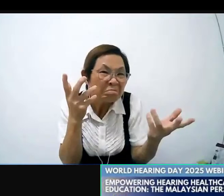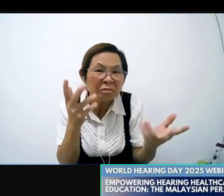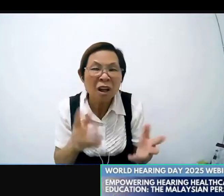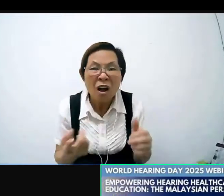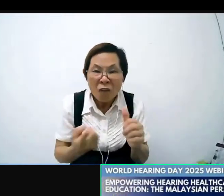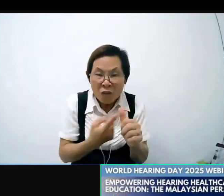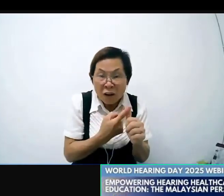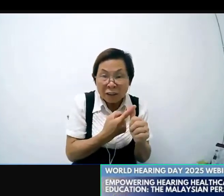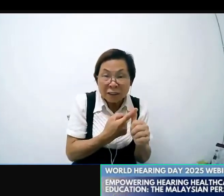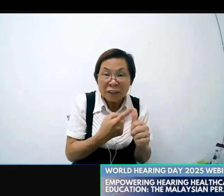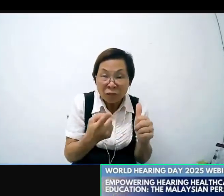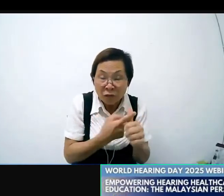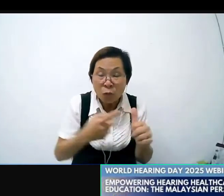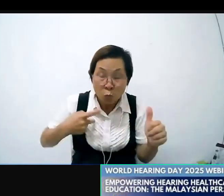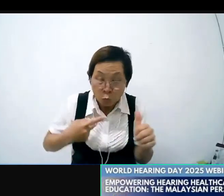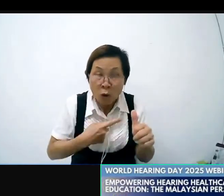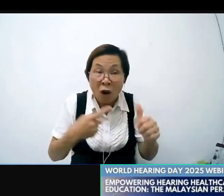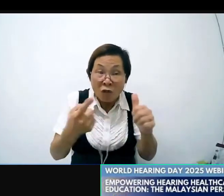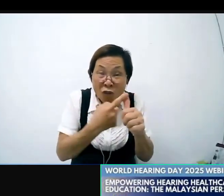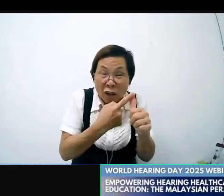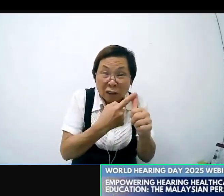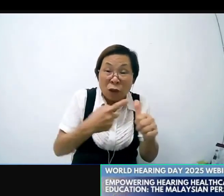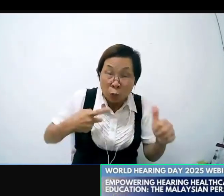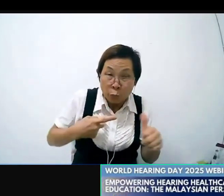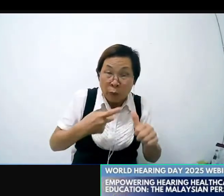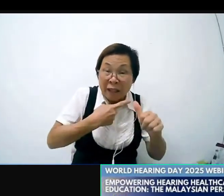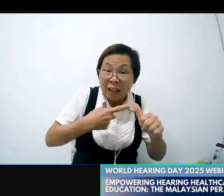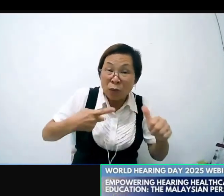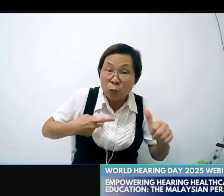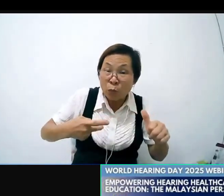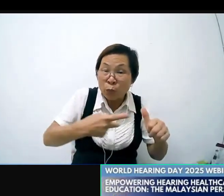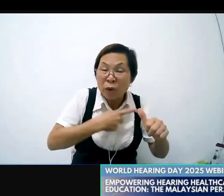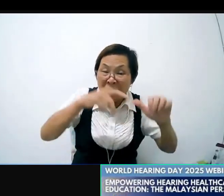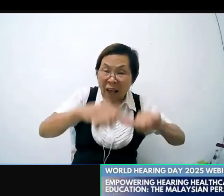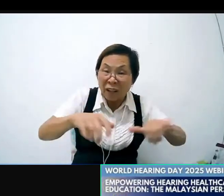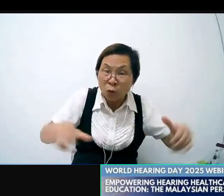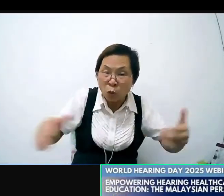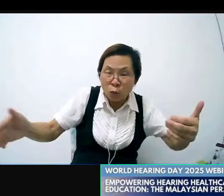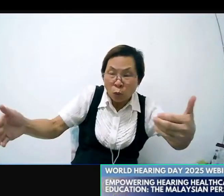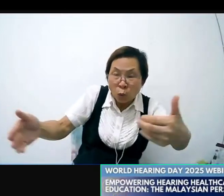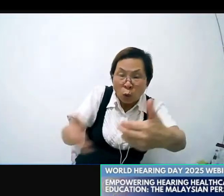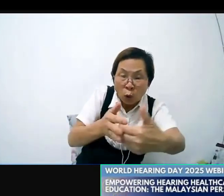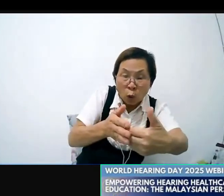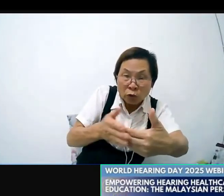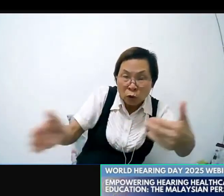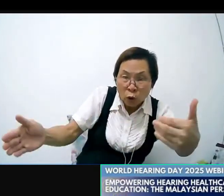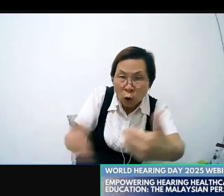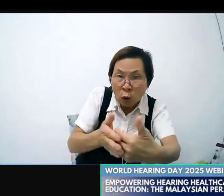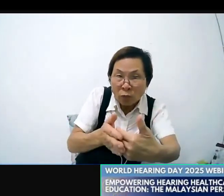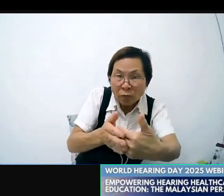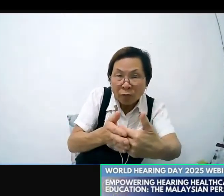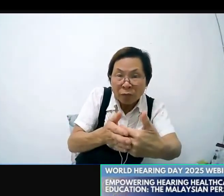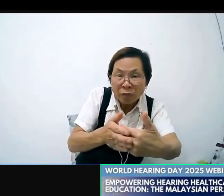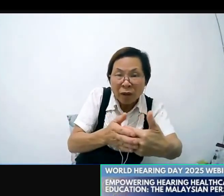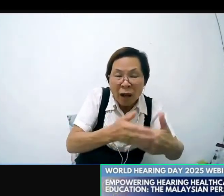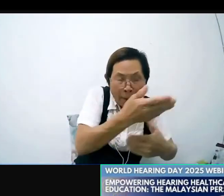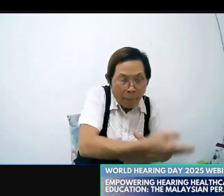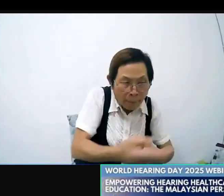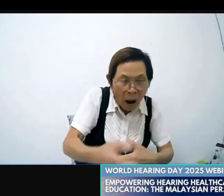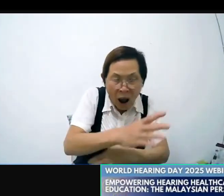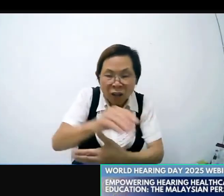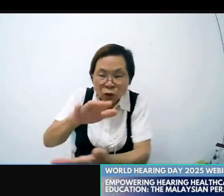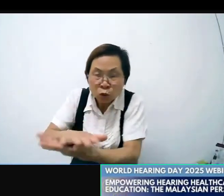small part that we can do is close the gap between the health facilities and schools